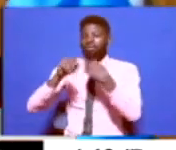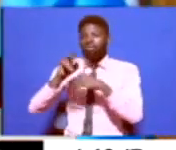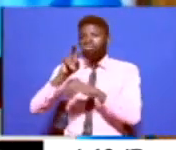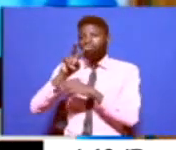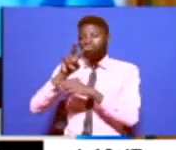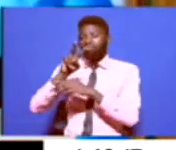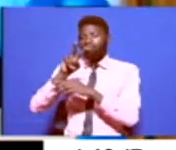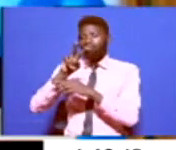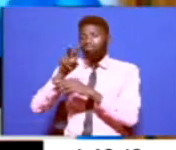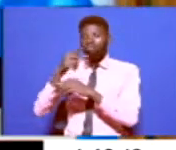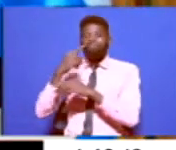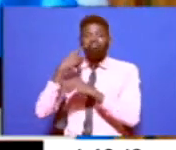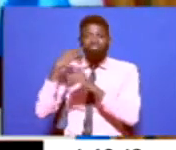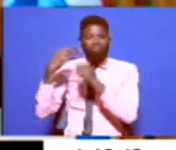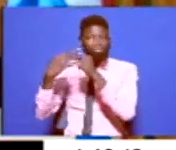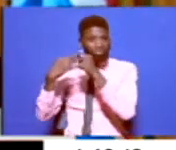2,800,